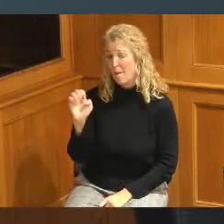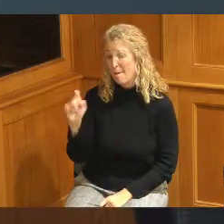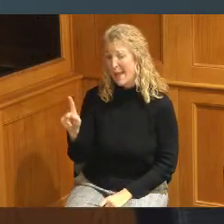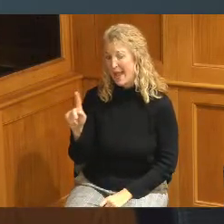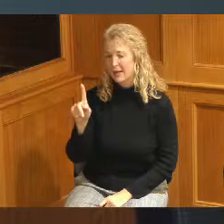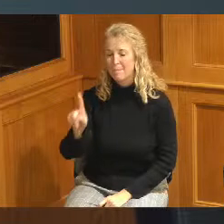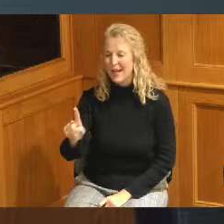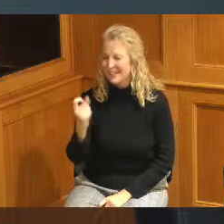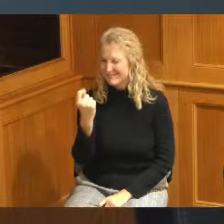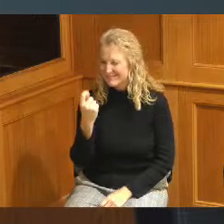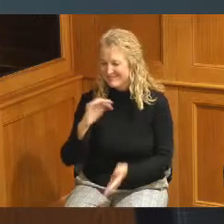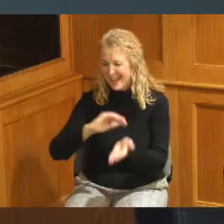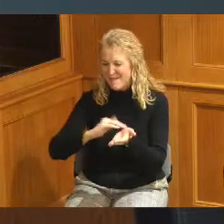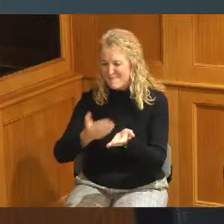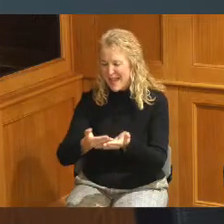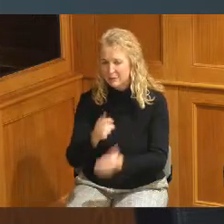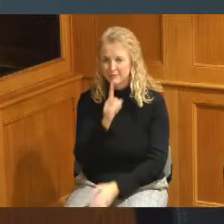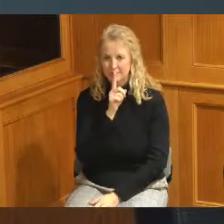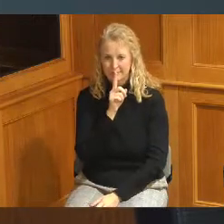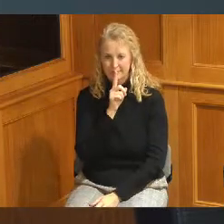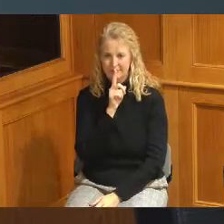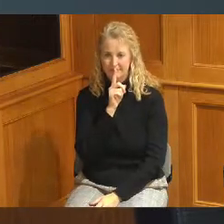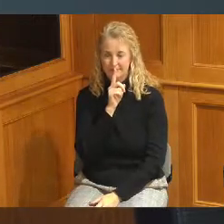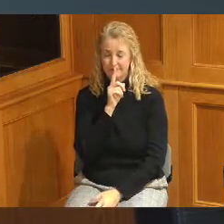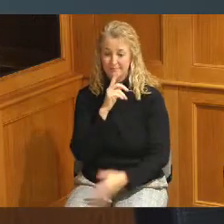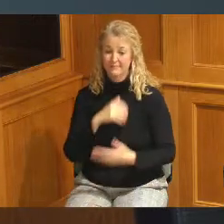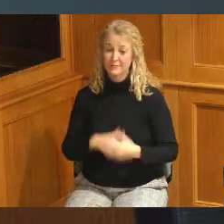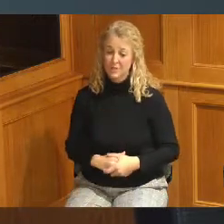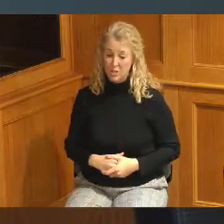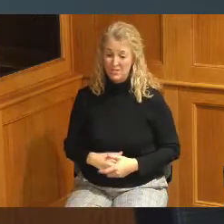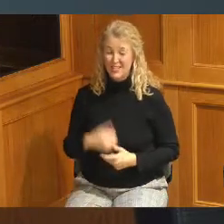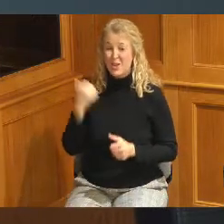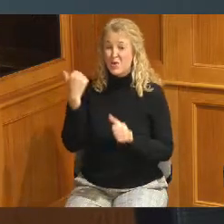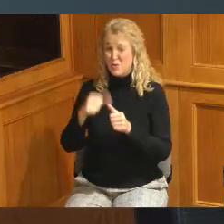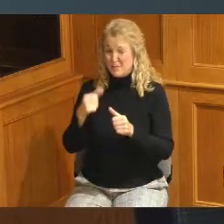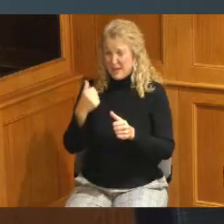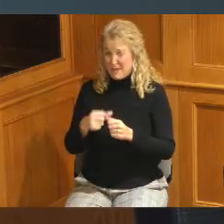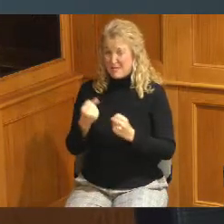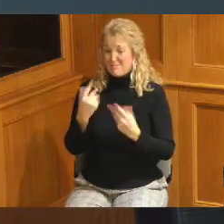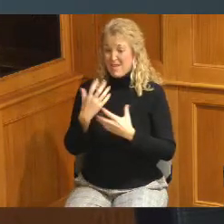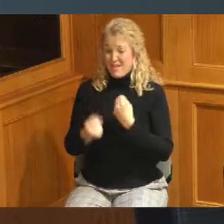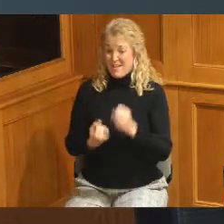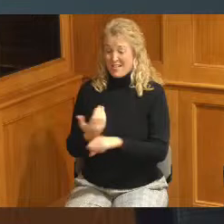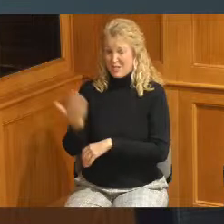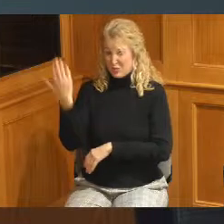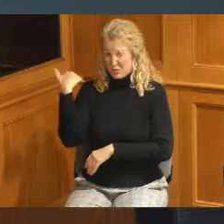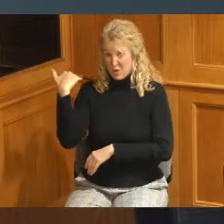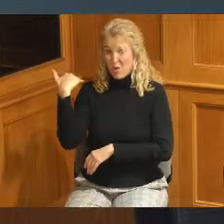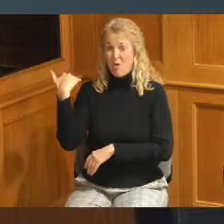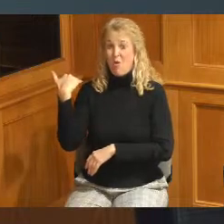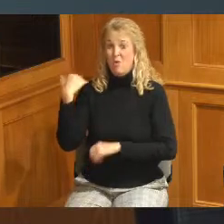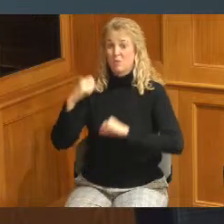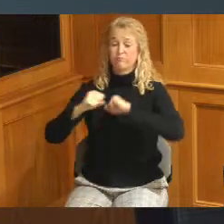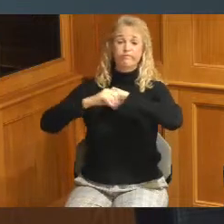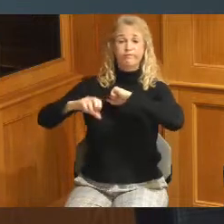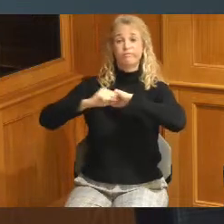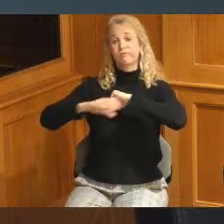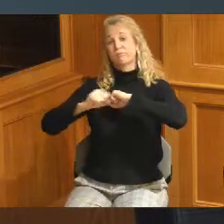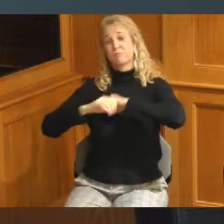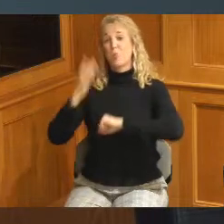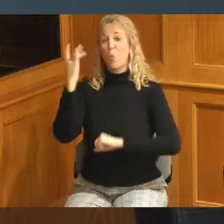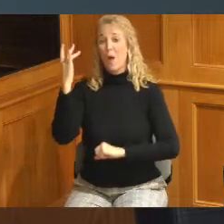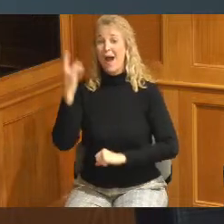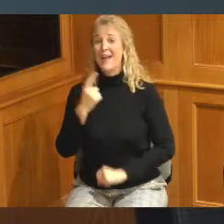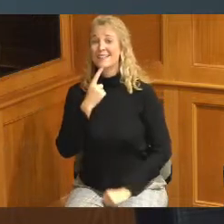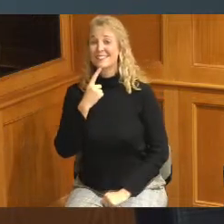amount. And so it was highly advertised, and many people went out, homeowners voted for this because they thought they were